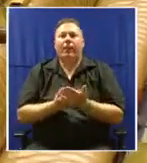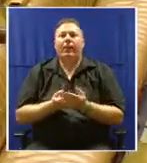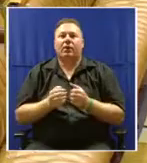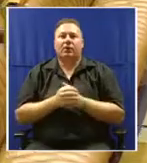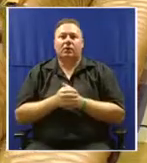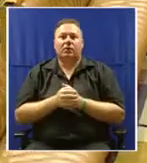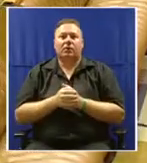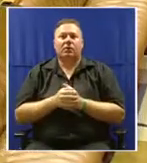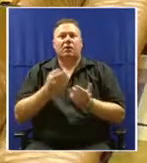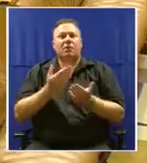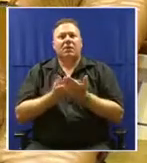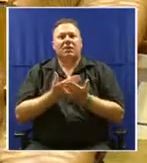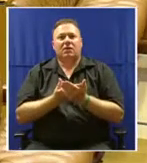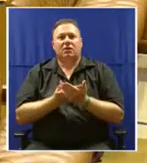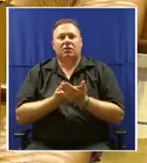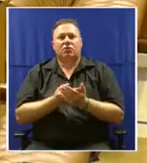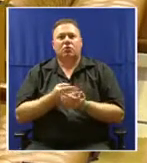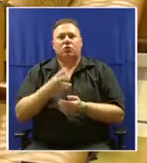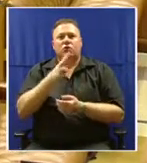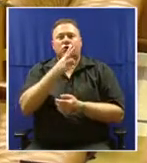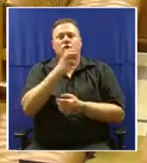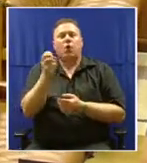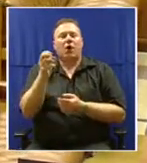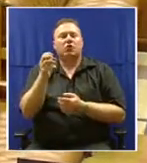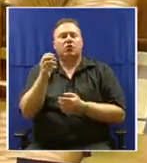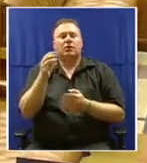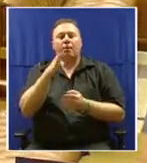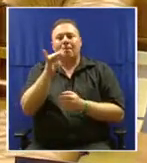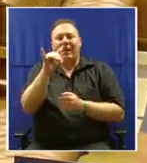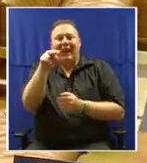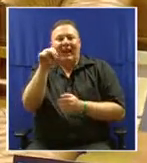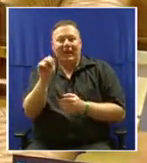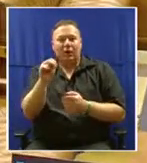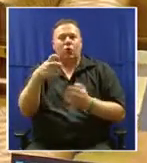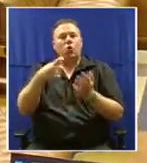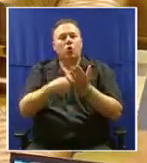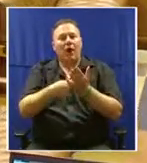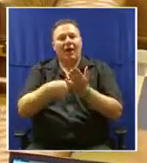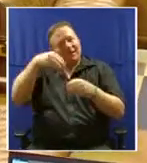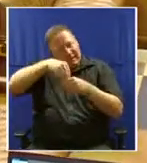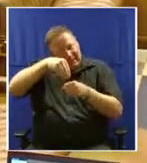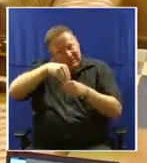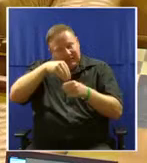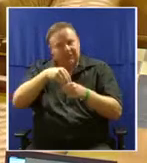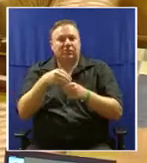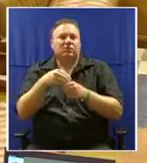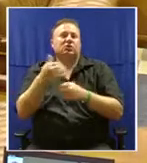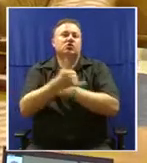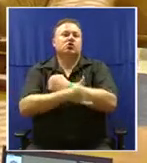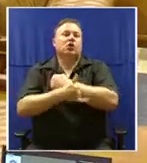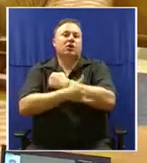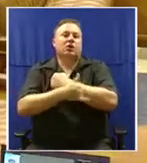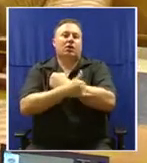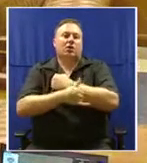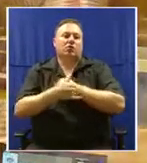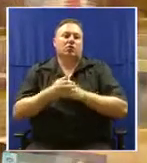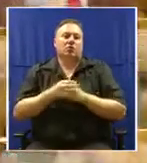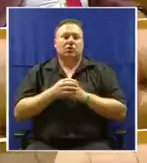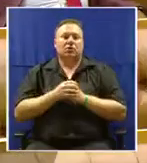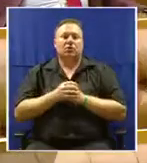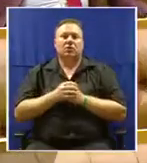potentially returning more than 200 billion rand to the country's annual output. Last